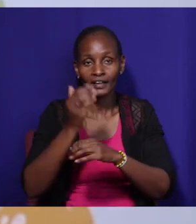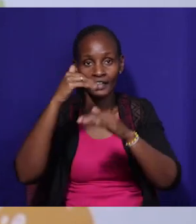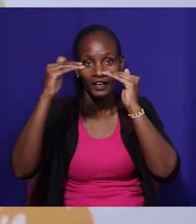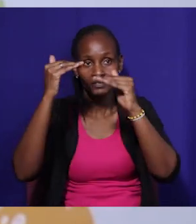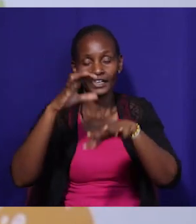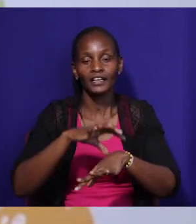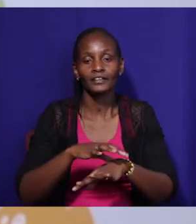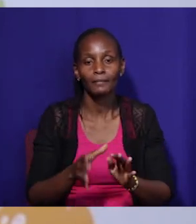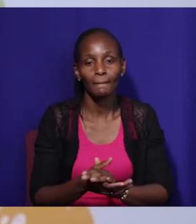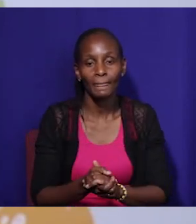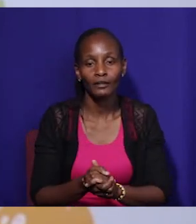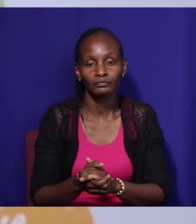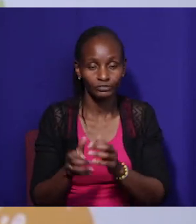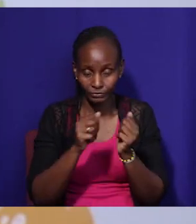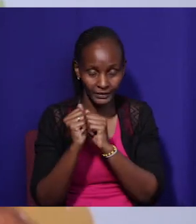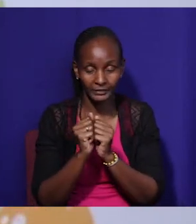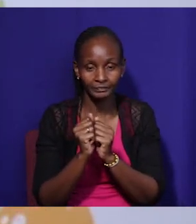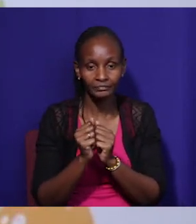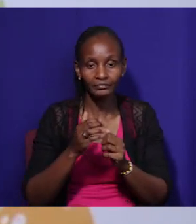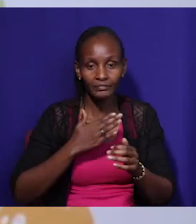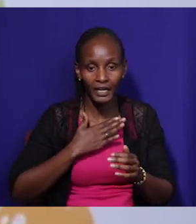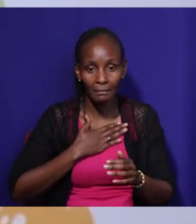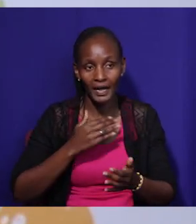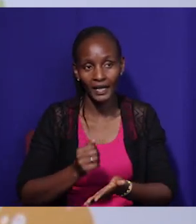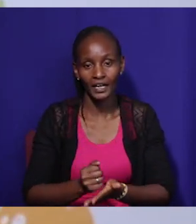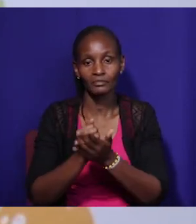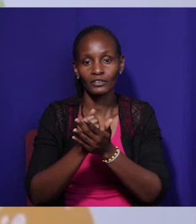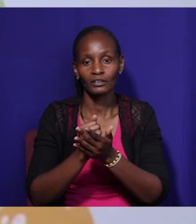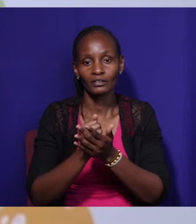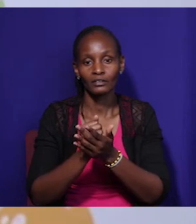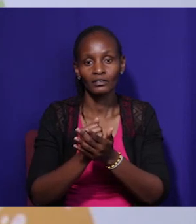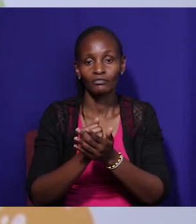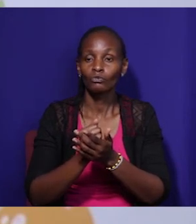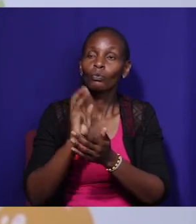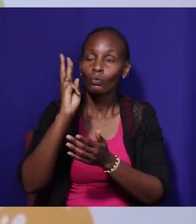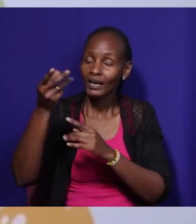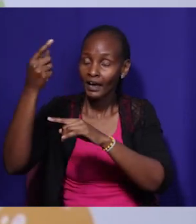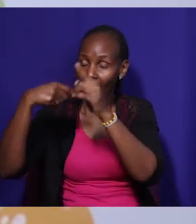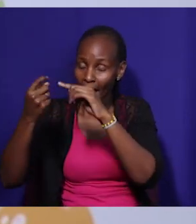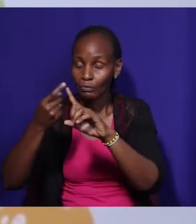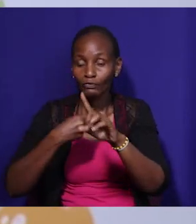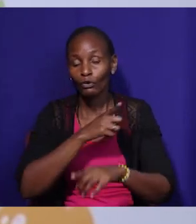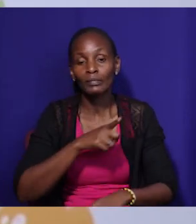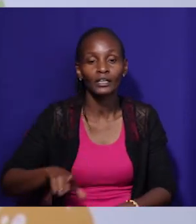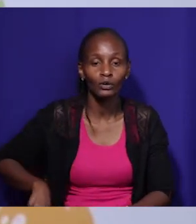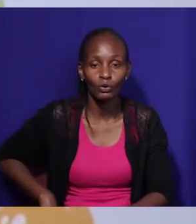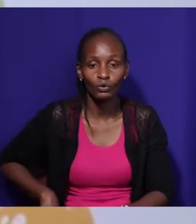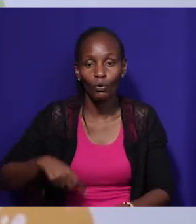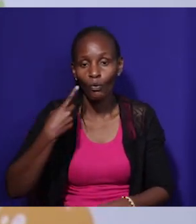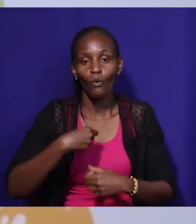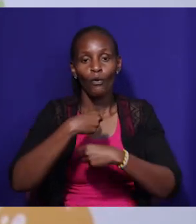earth. Together, my help will come from the Lord,